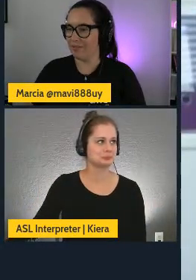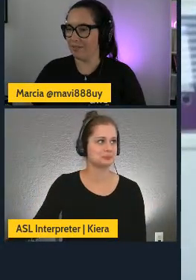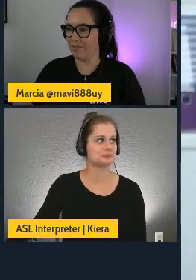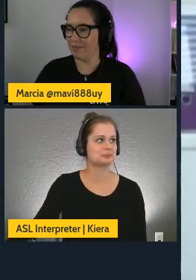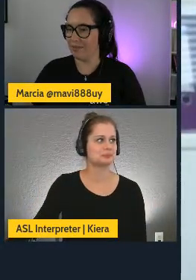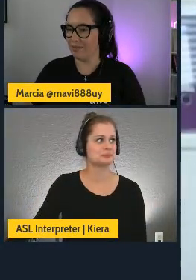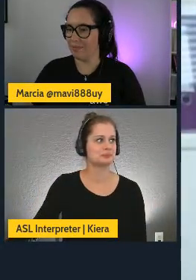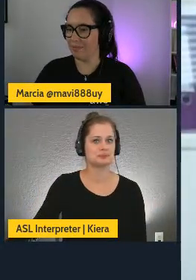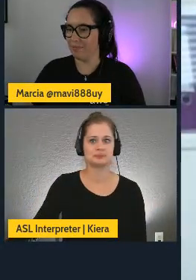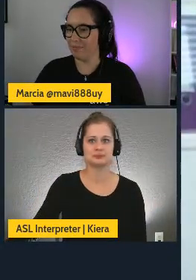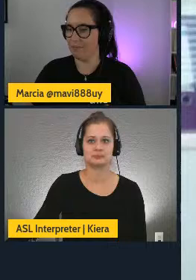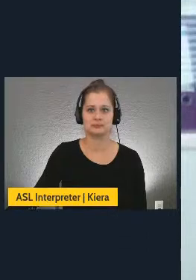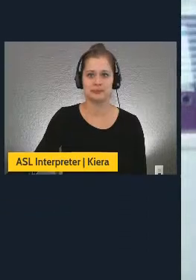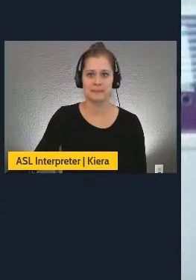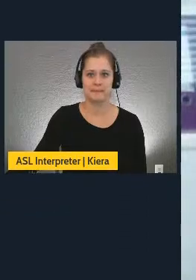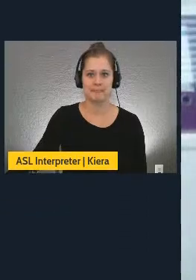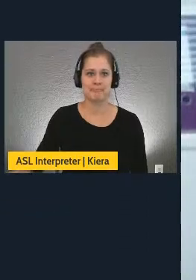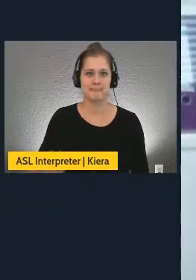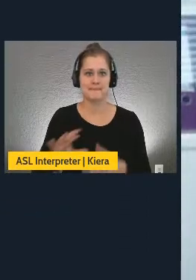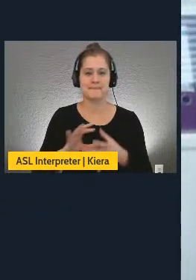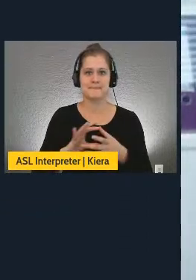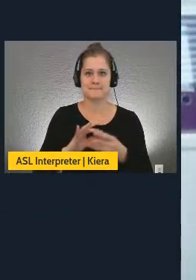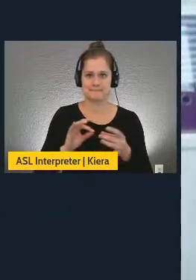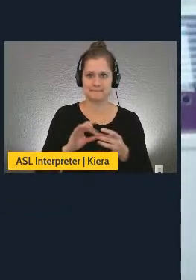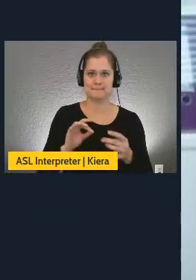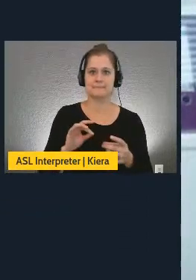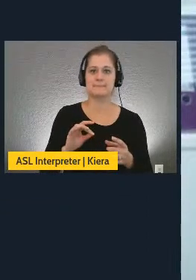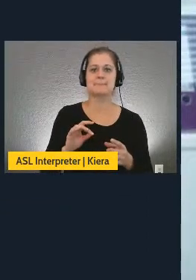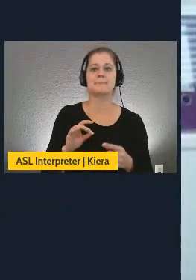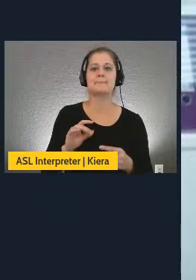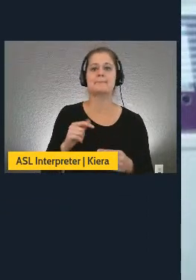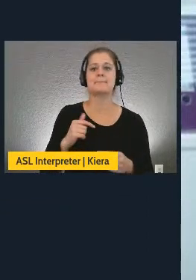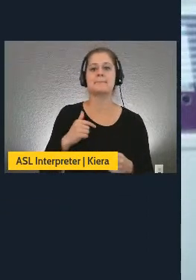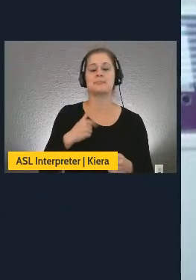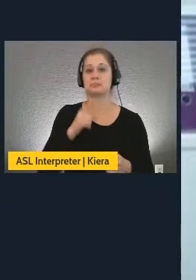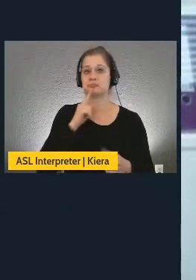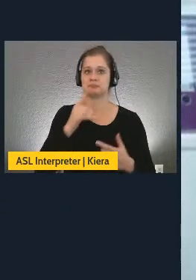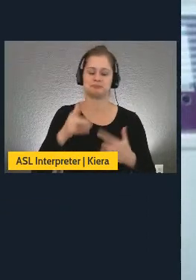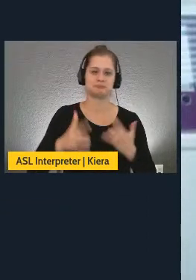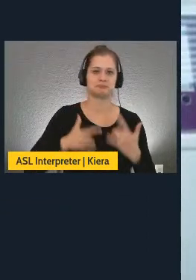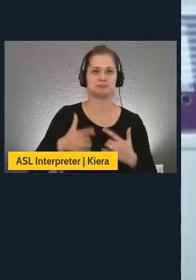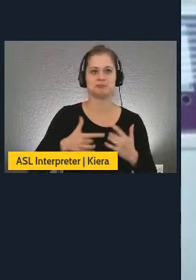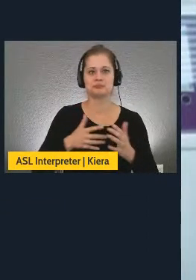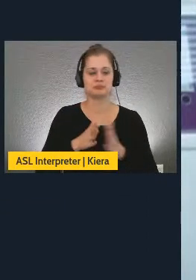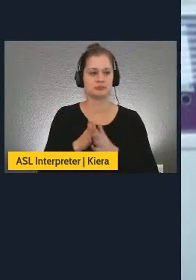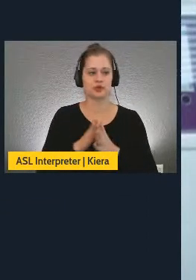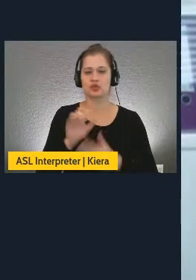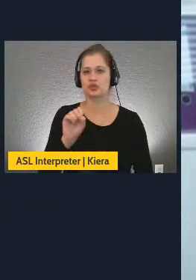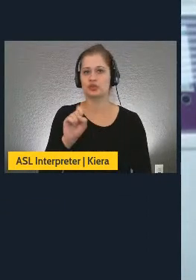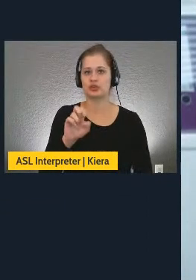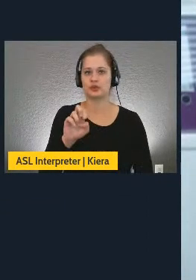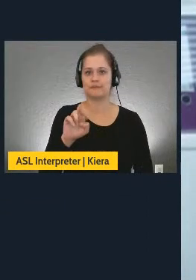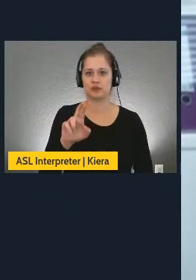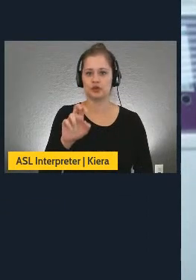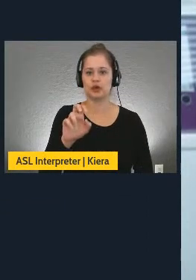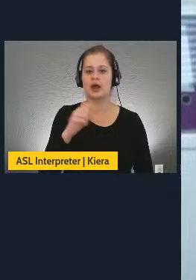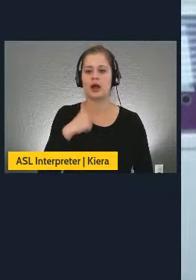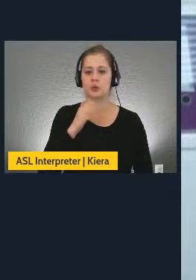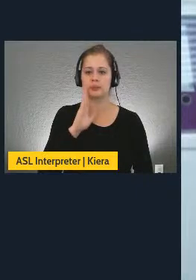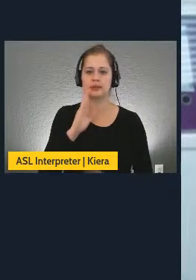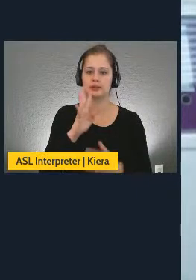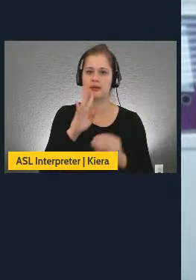Engineer at Hashnode, a serverless and front-end enthusiast, and I will be talking about integration testing in